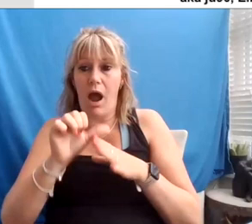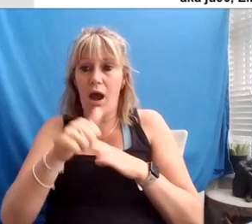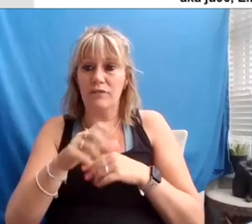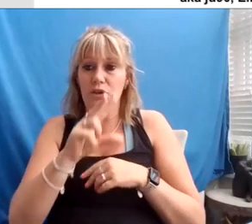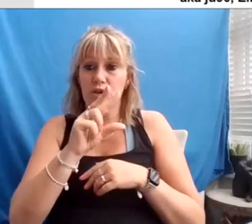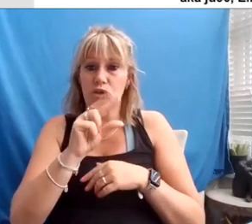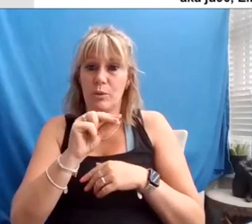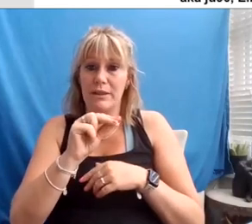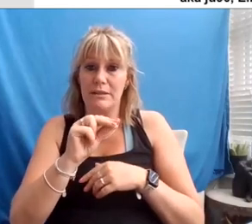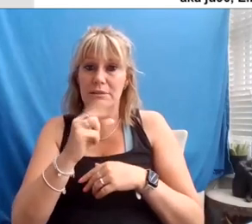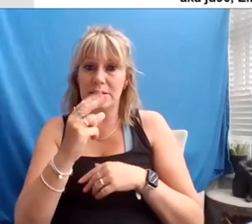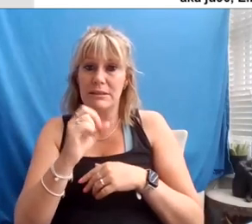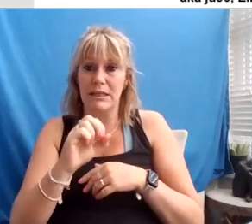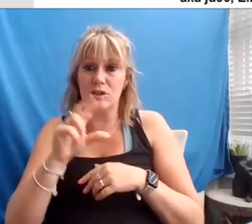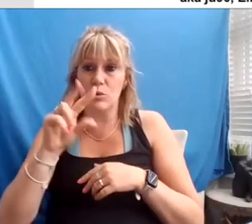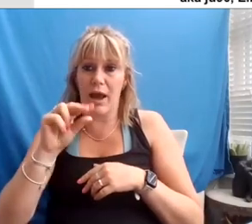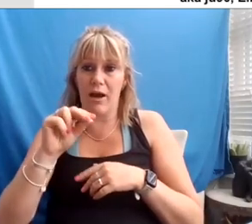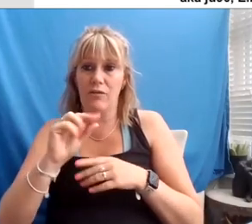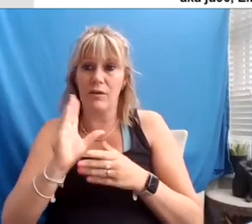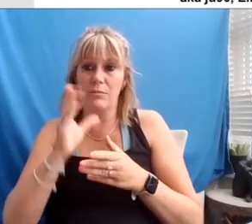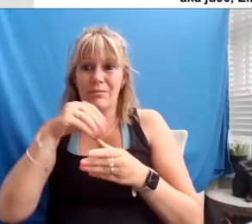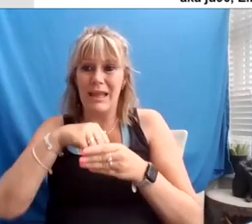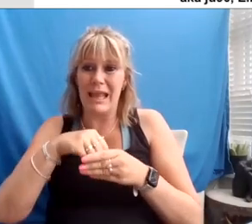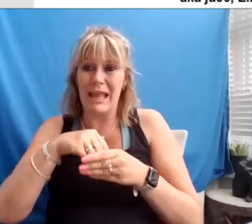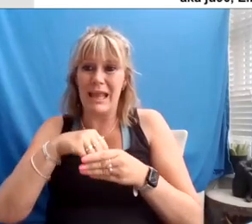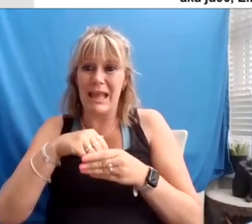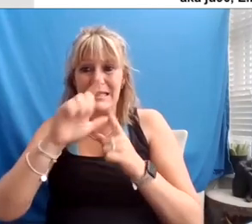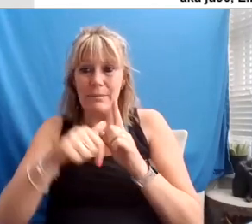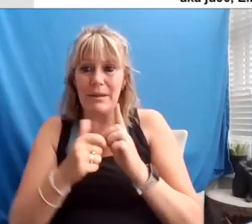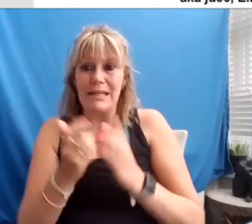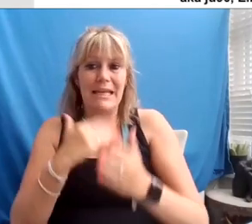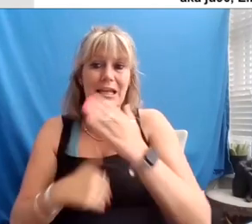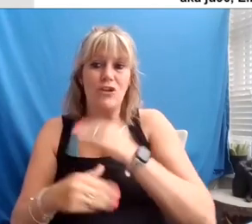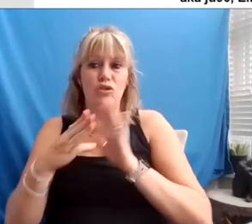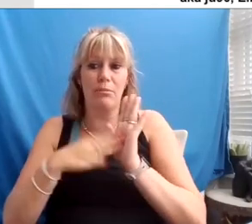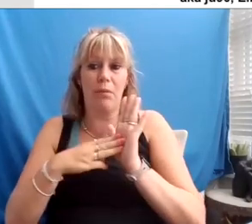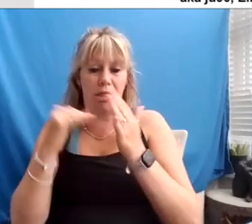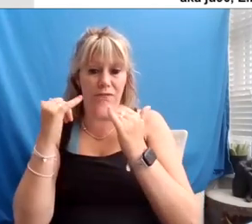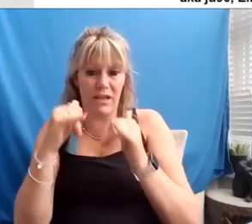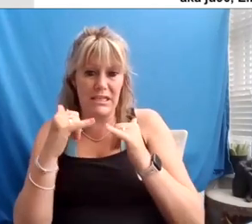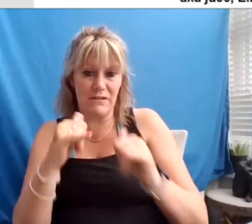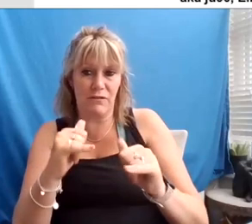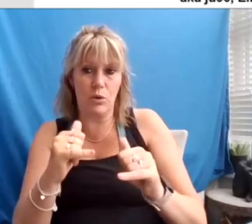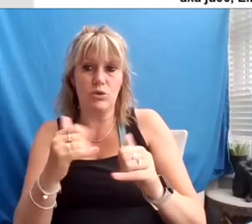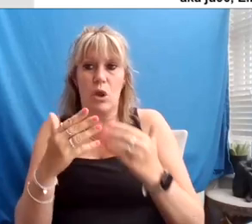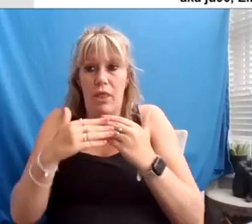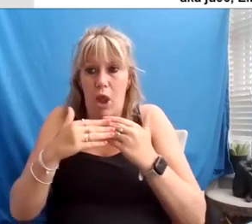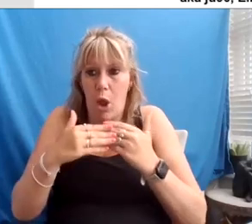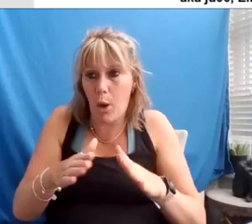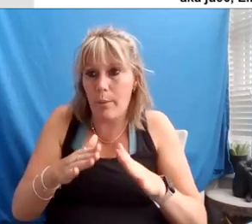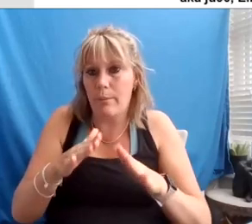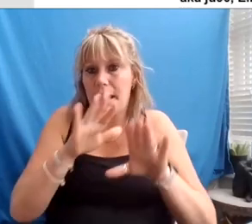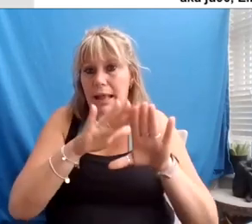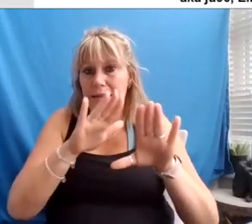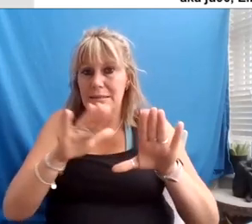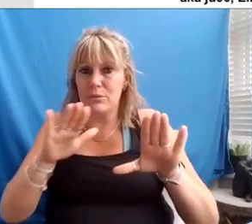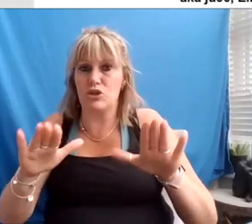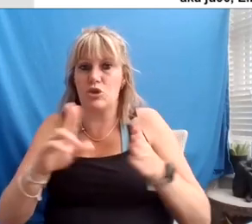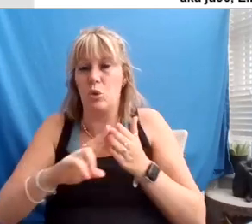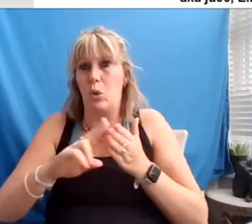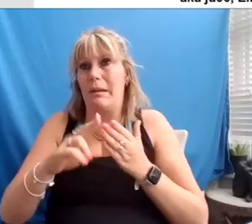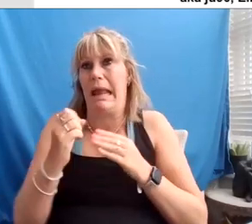became part of our Disability History Month Festival. So the open exhibition has usually taken place in